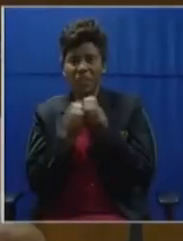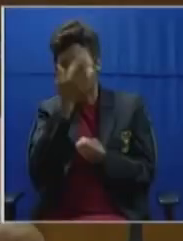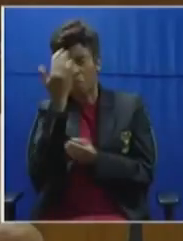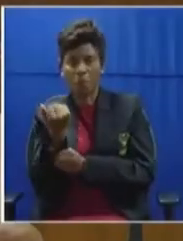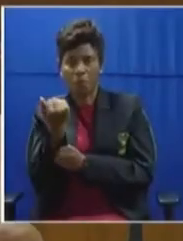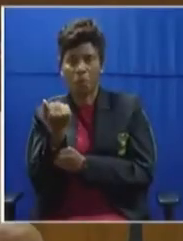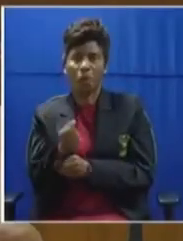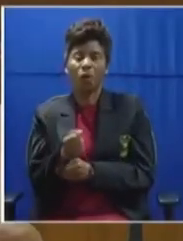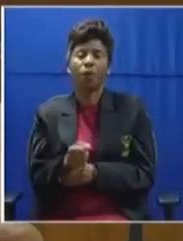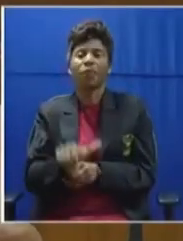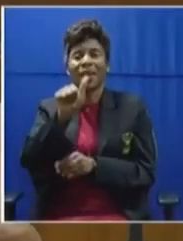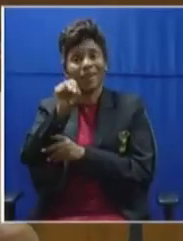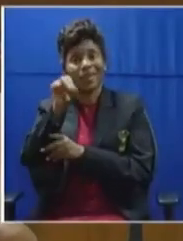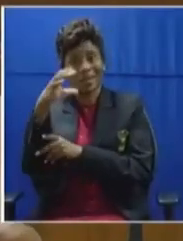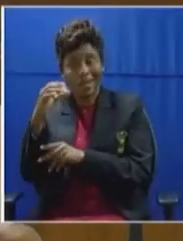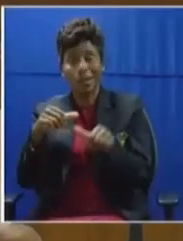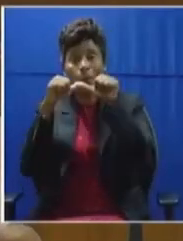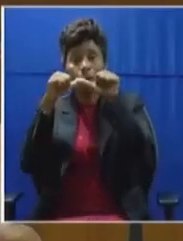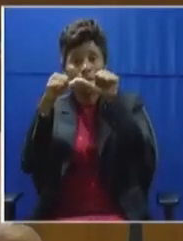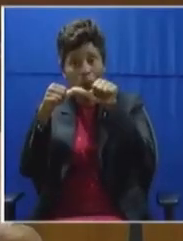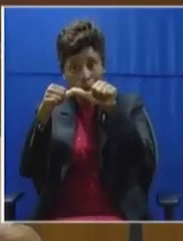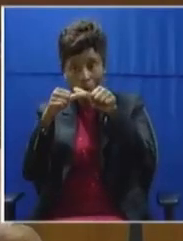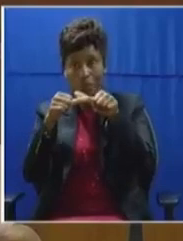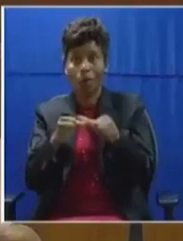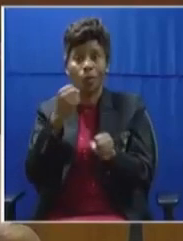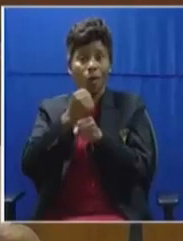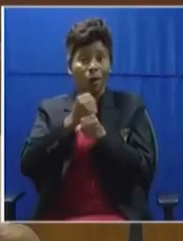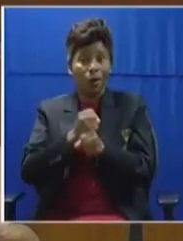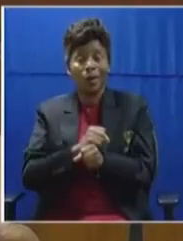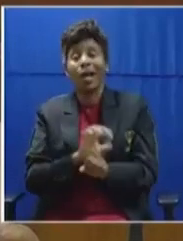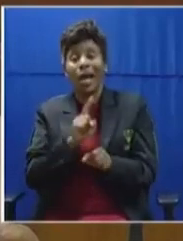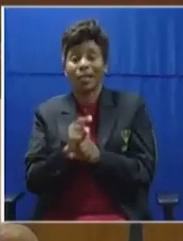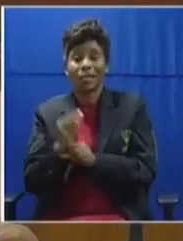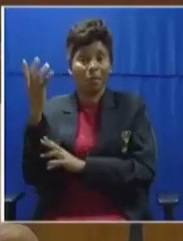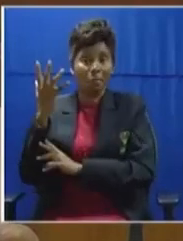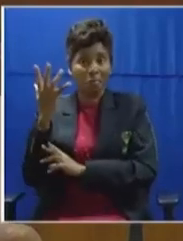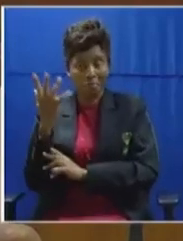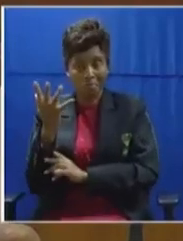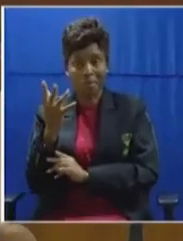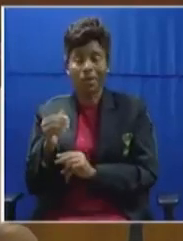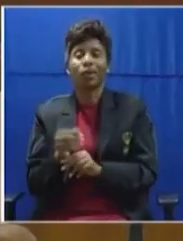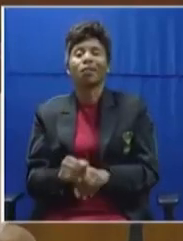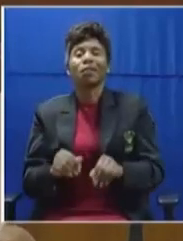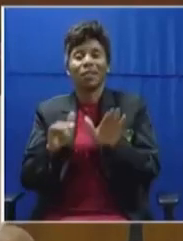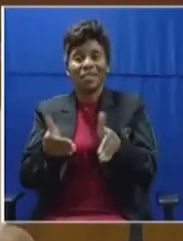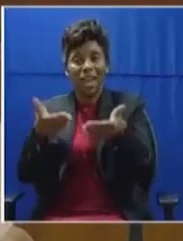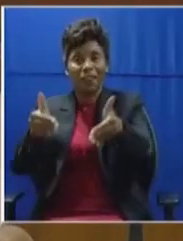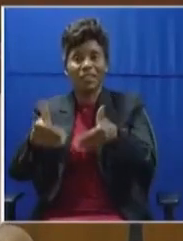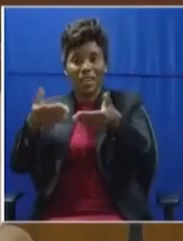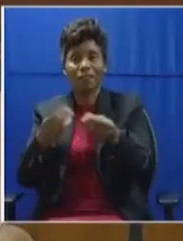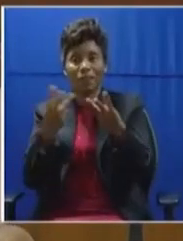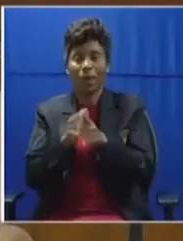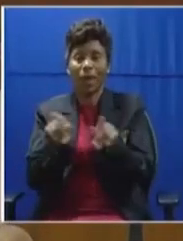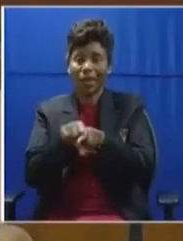The ANC will continue in its manifesto, will continue to serve people as it did in the last 700